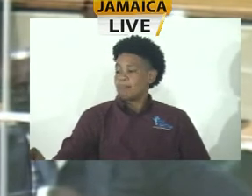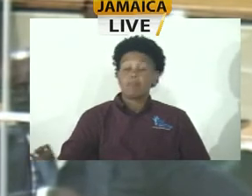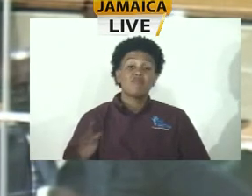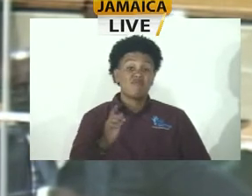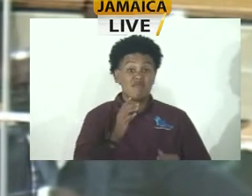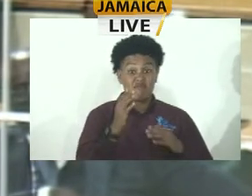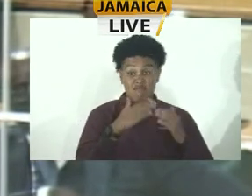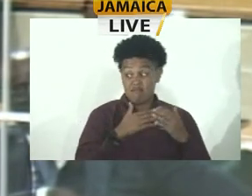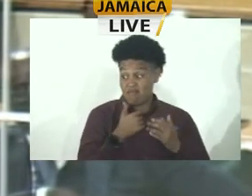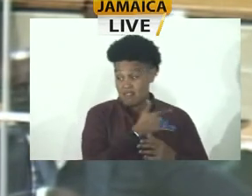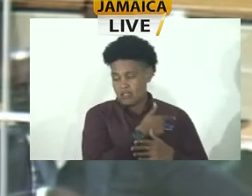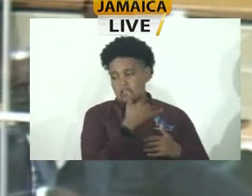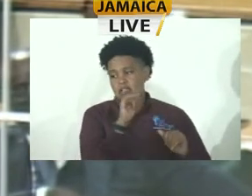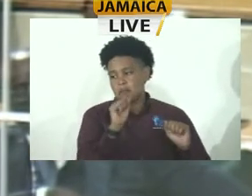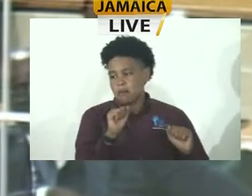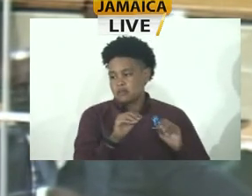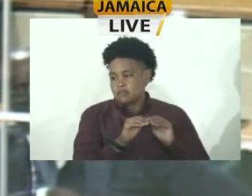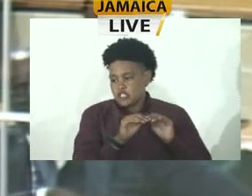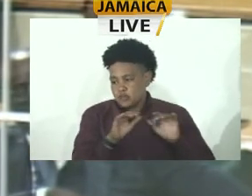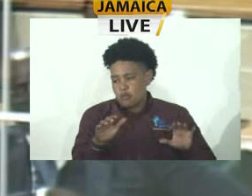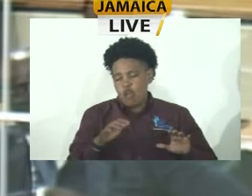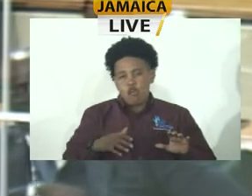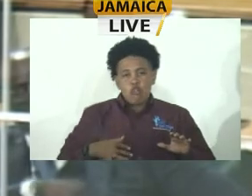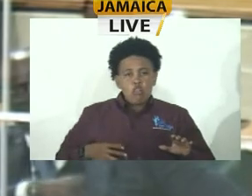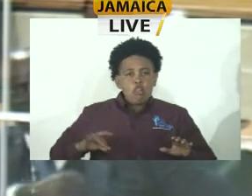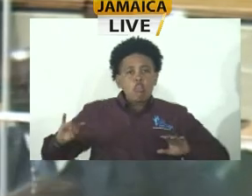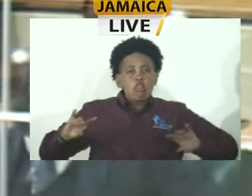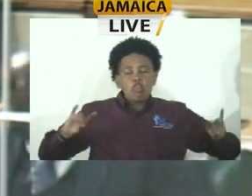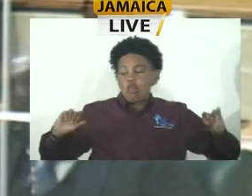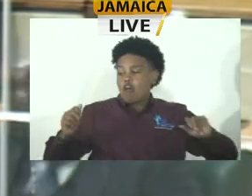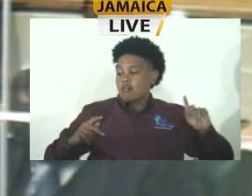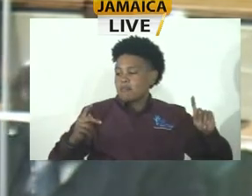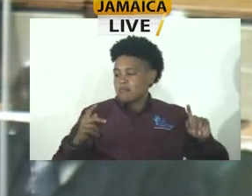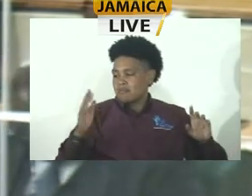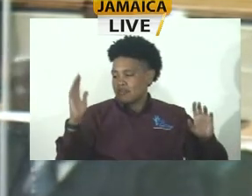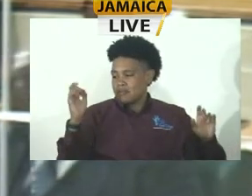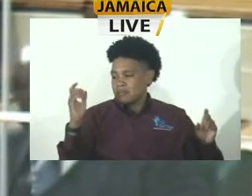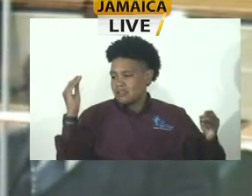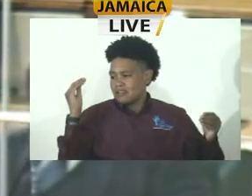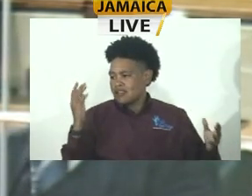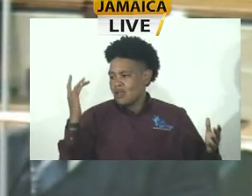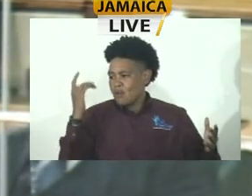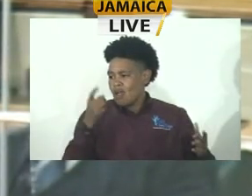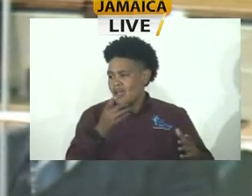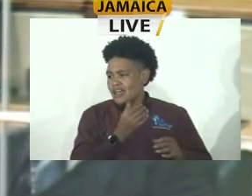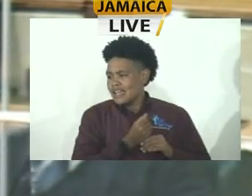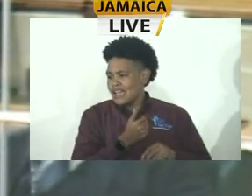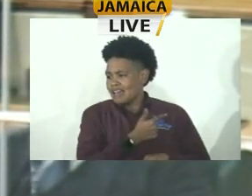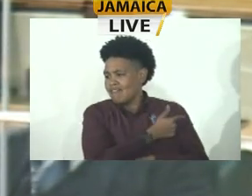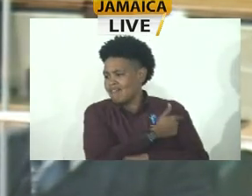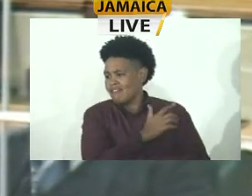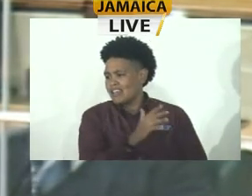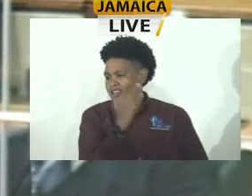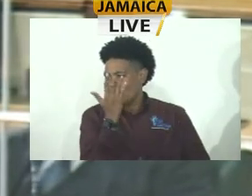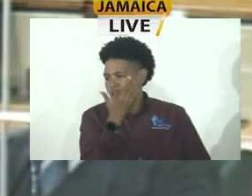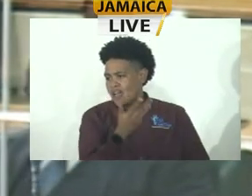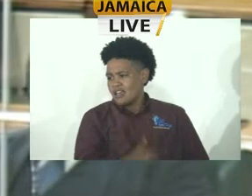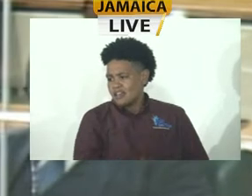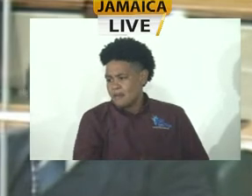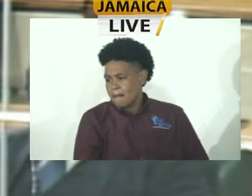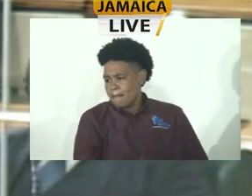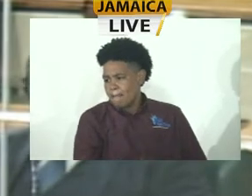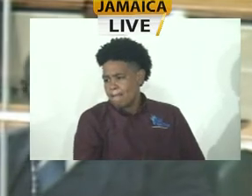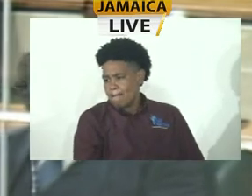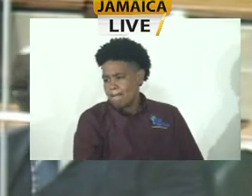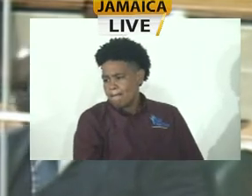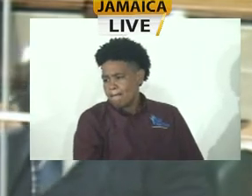madam speaker and some people might be saying then why get vaccinated so you may you may